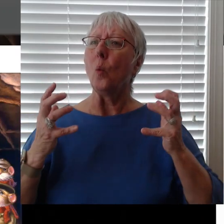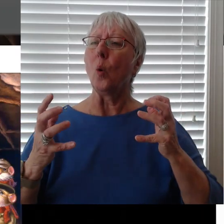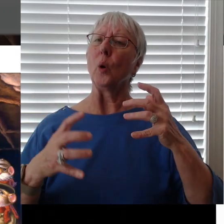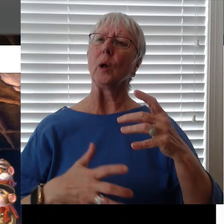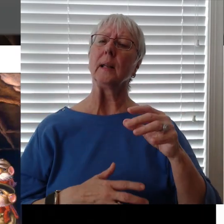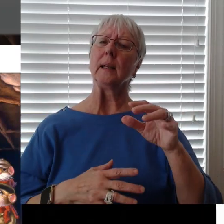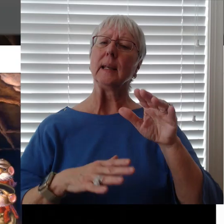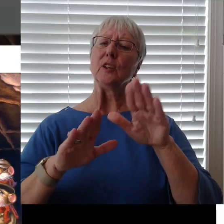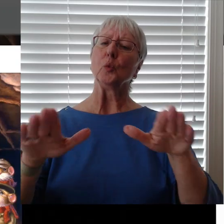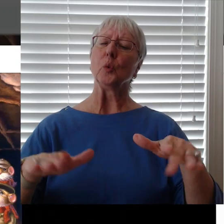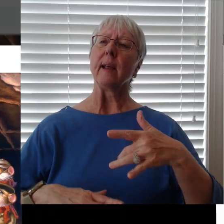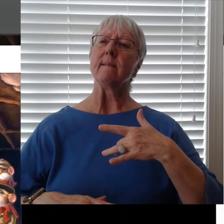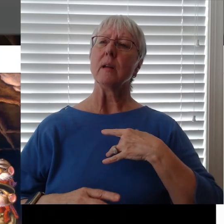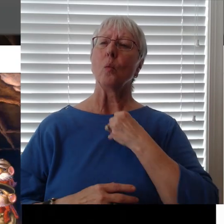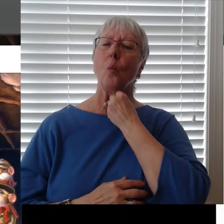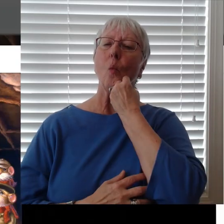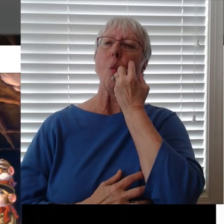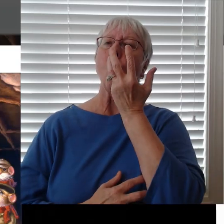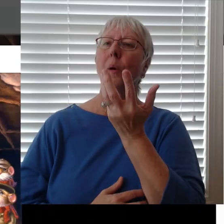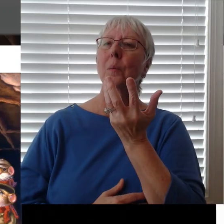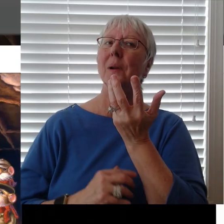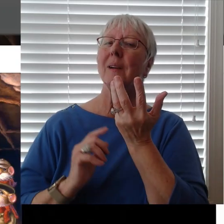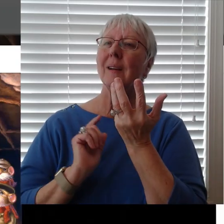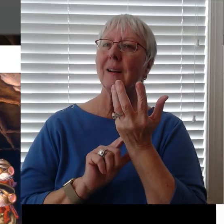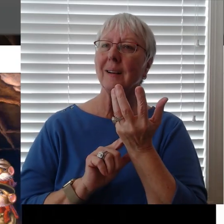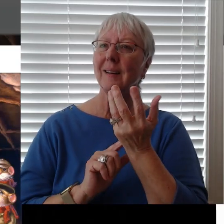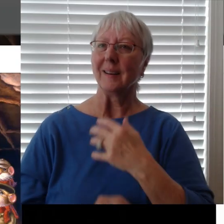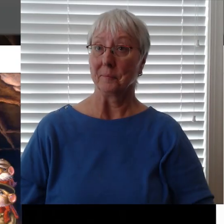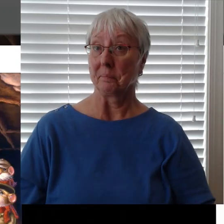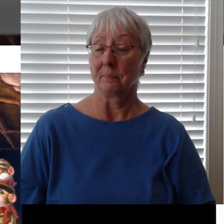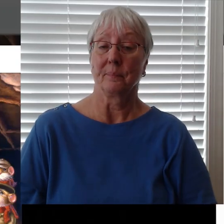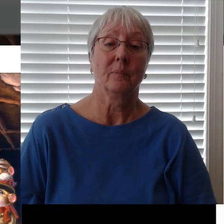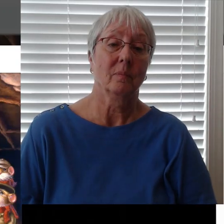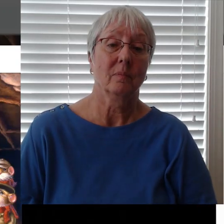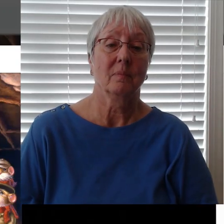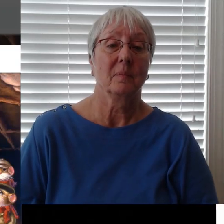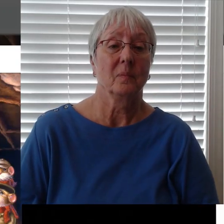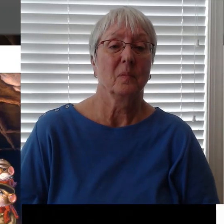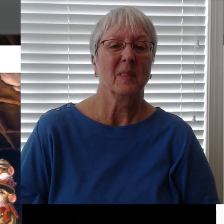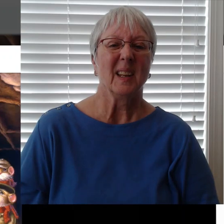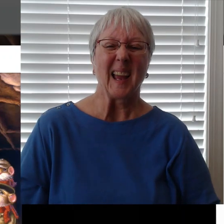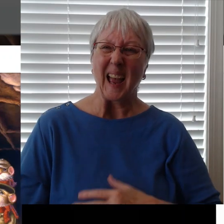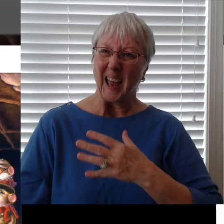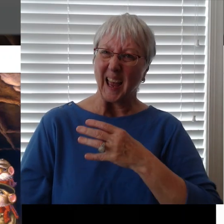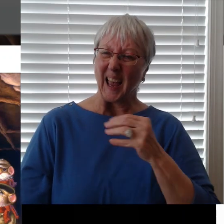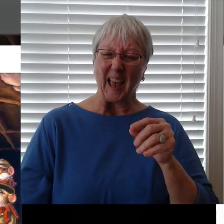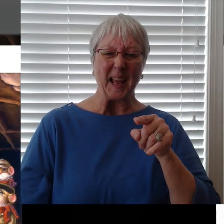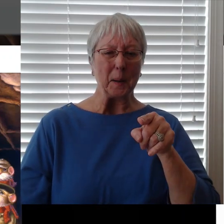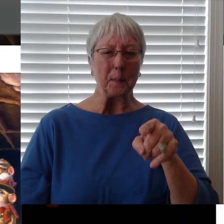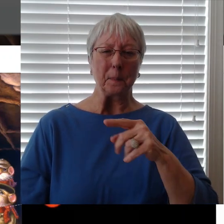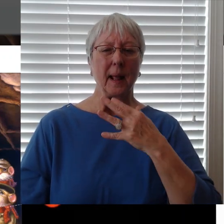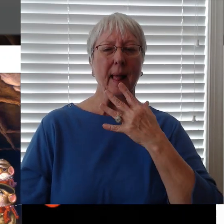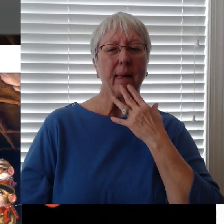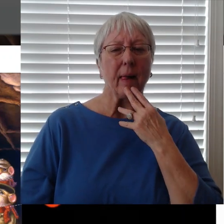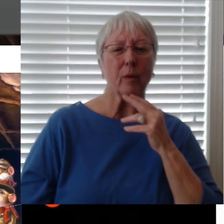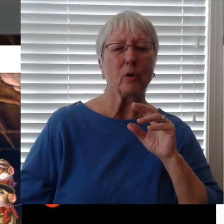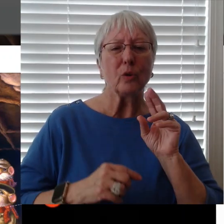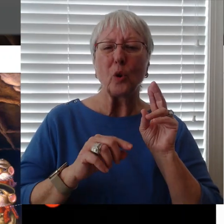both literally and emotionally, but also realized the lightest colors used for the brightest areas would be